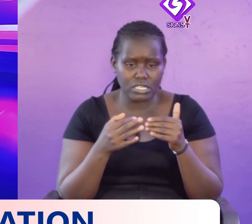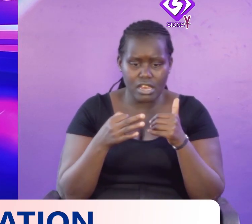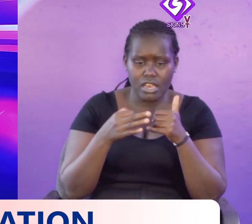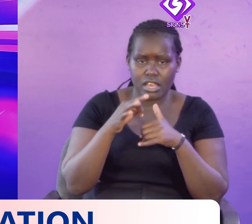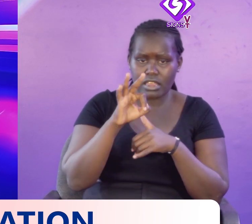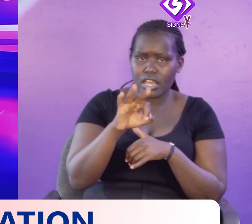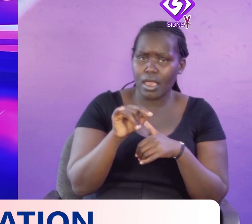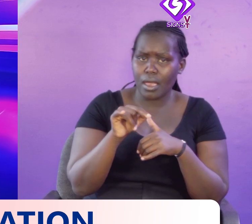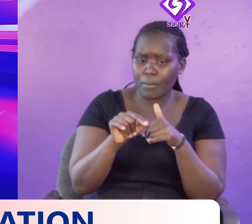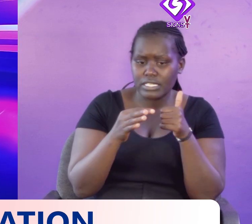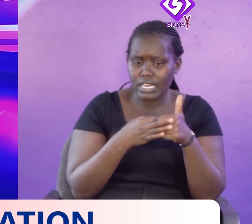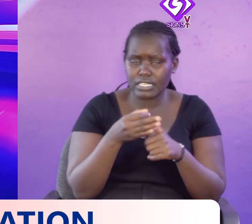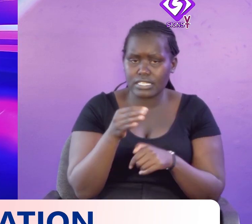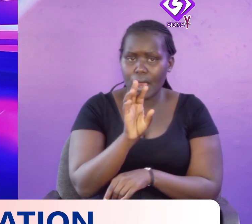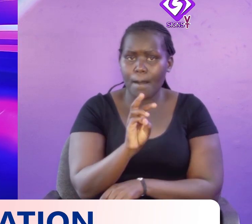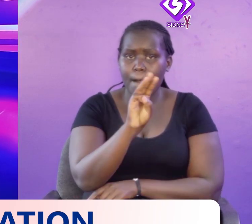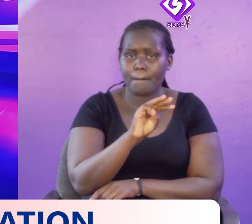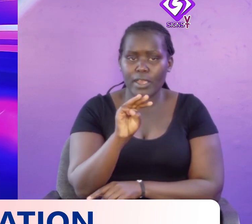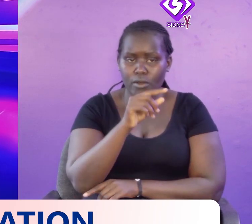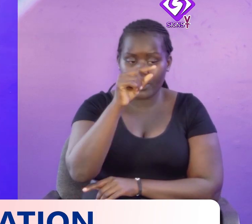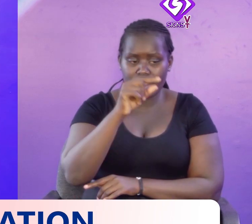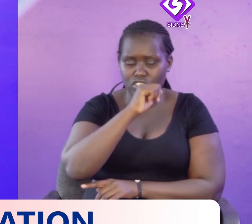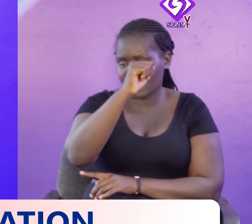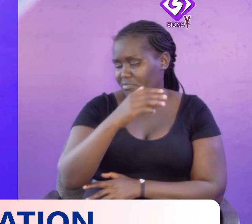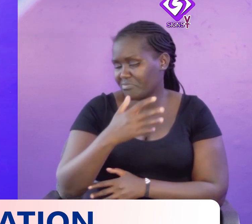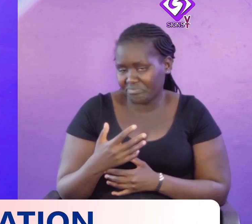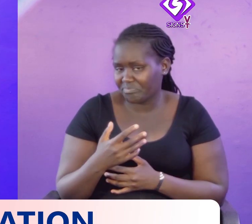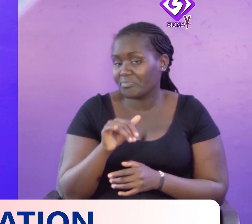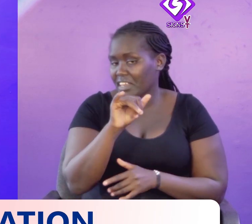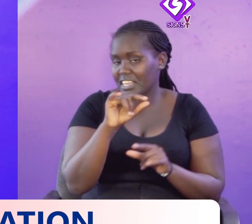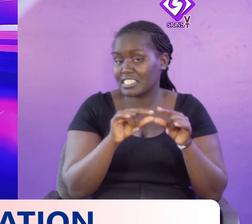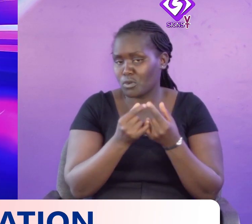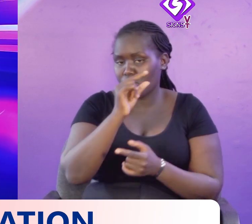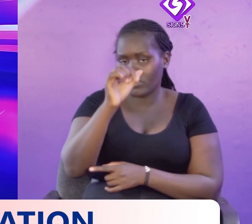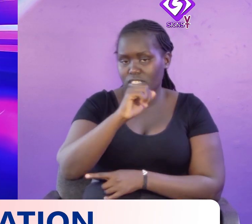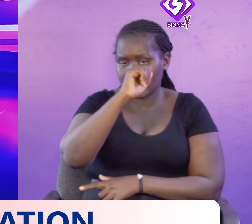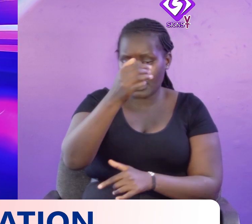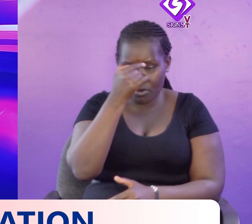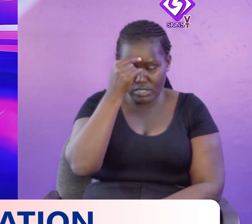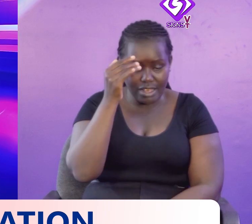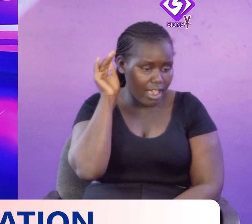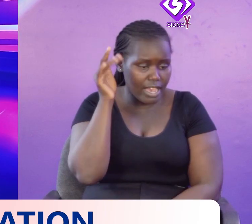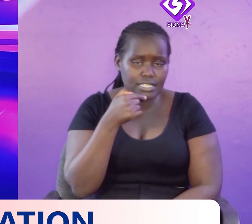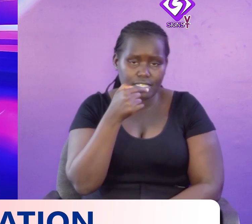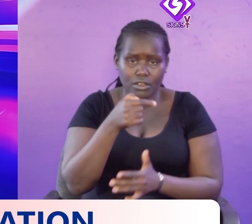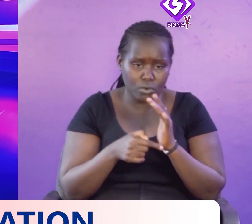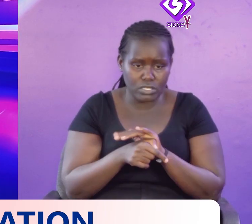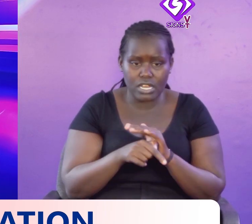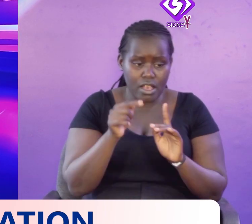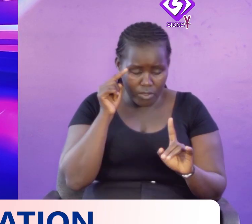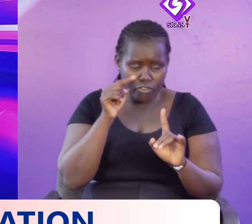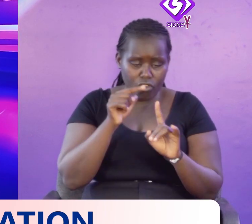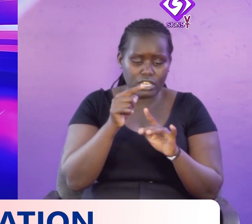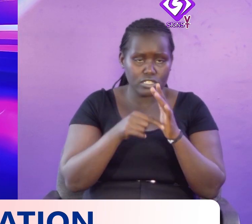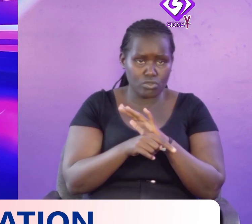3.8 million. How many emergency? Definitely ni your group, because I heard them say that the ages they are expecting